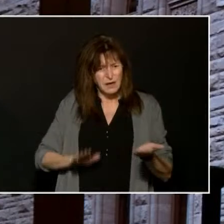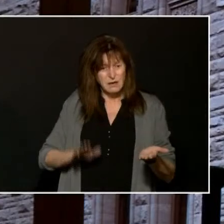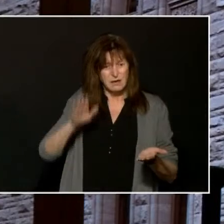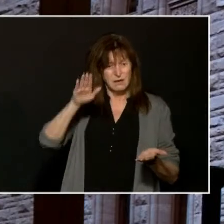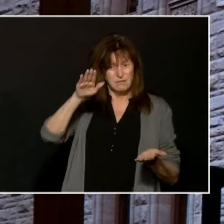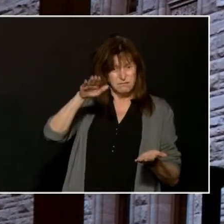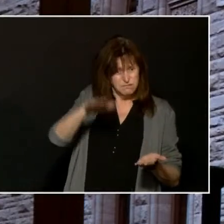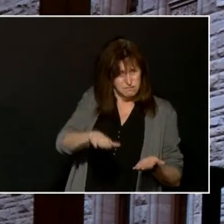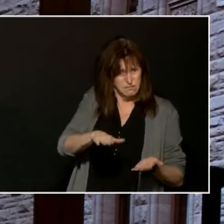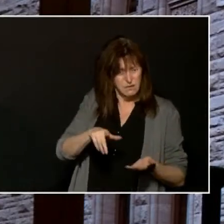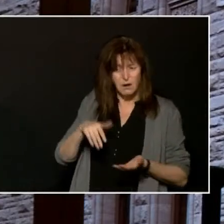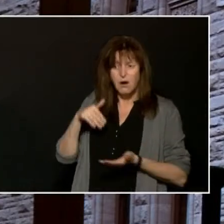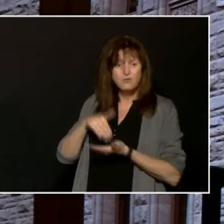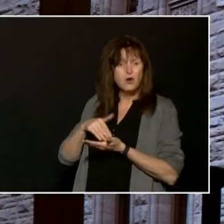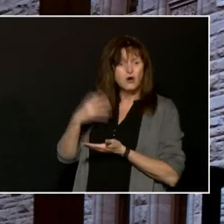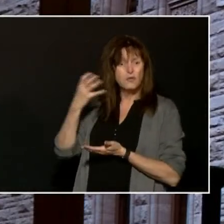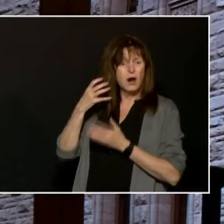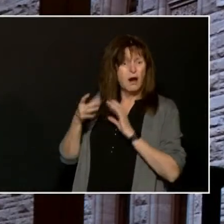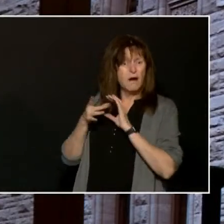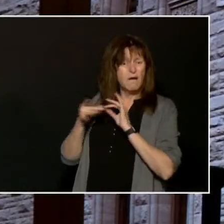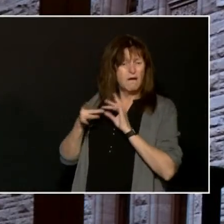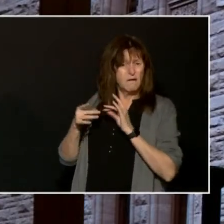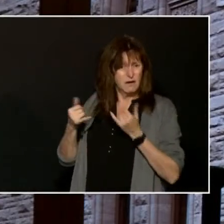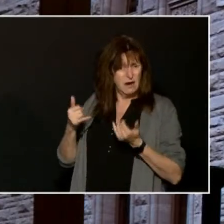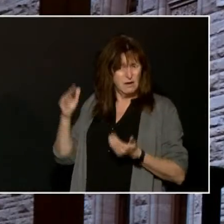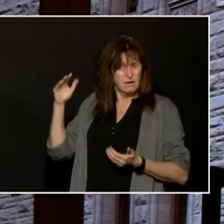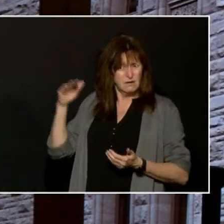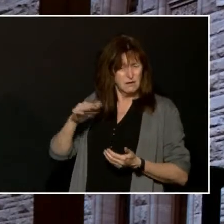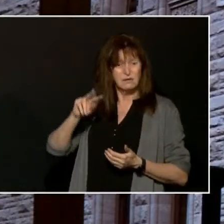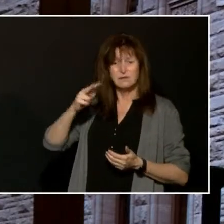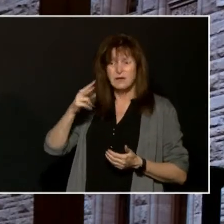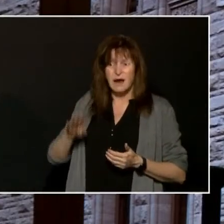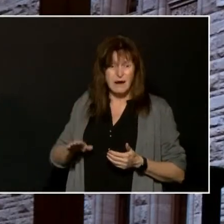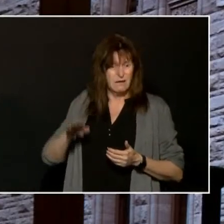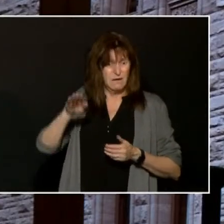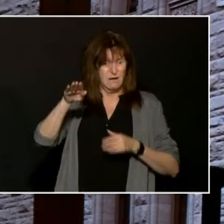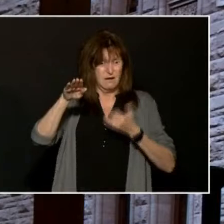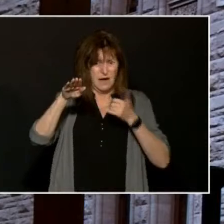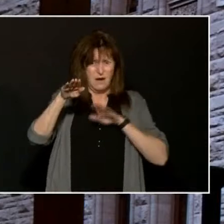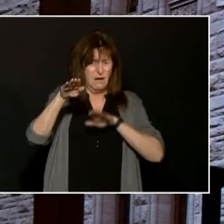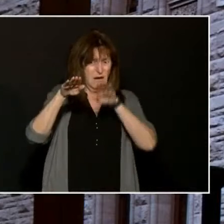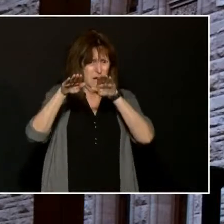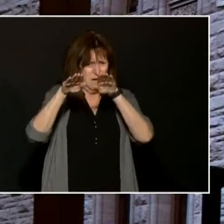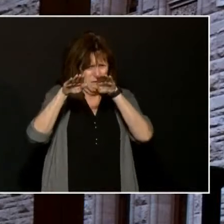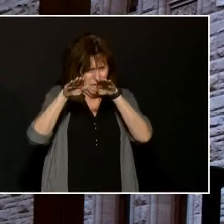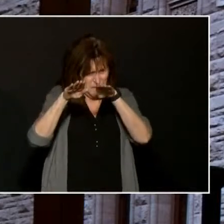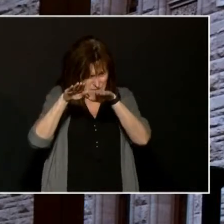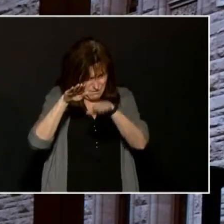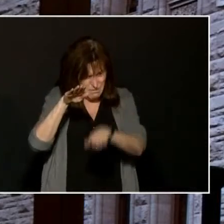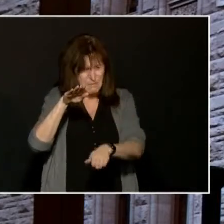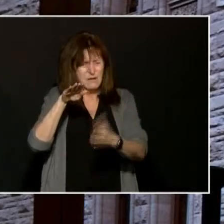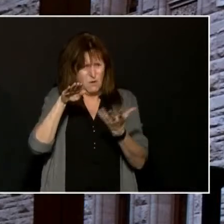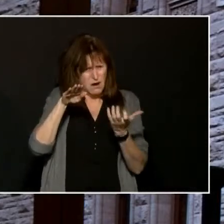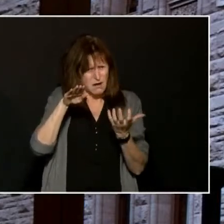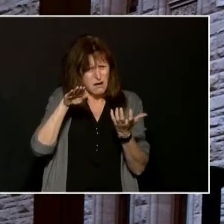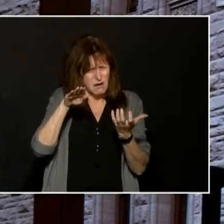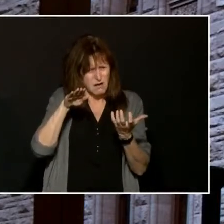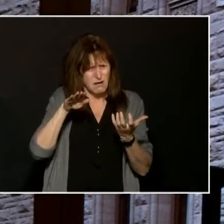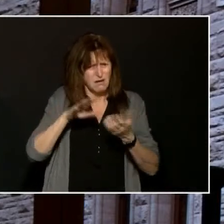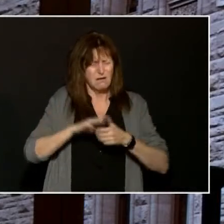wave, we would like it even lower. So for those, our condolences to the family and family members and